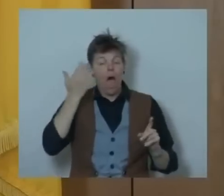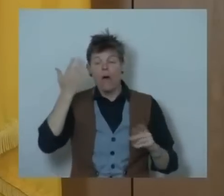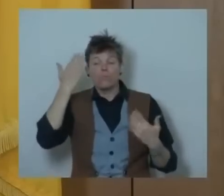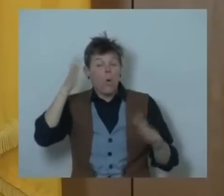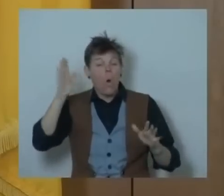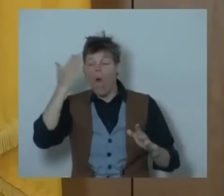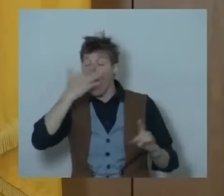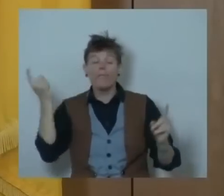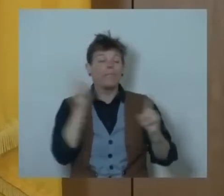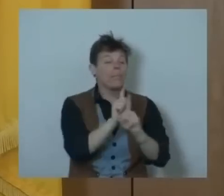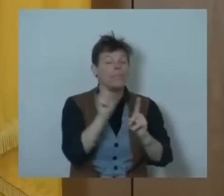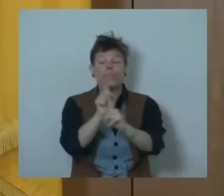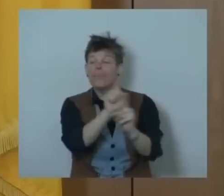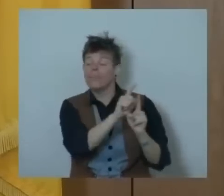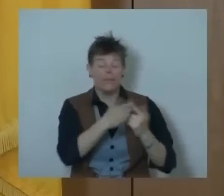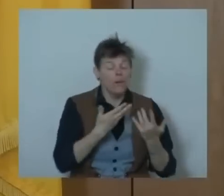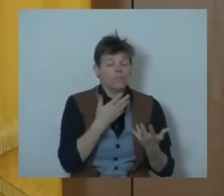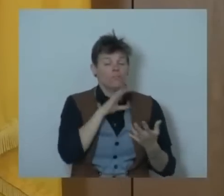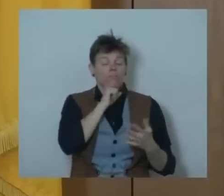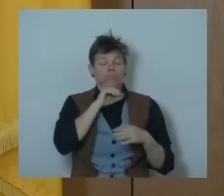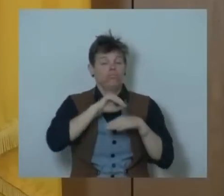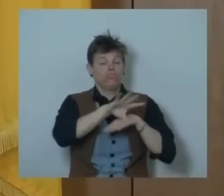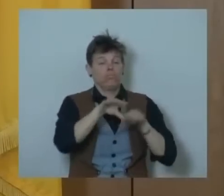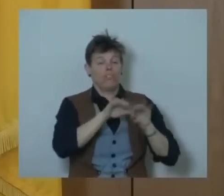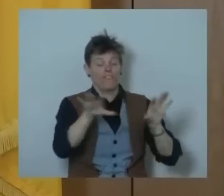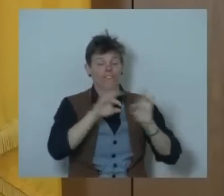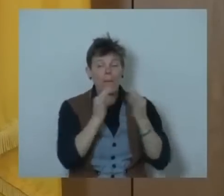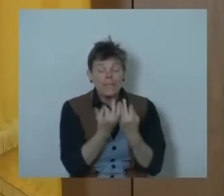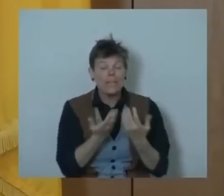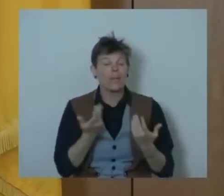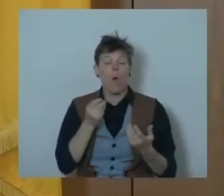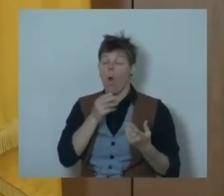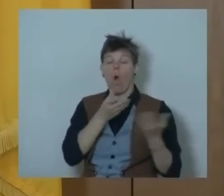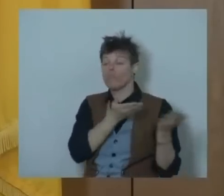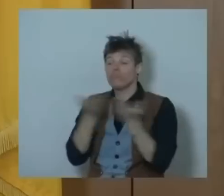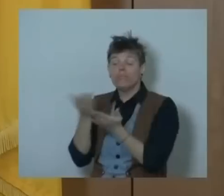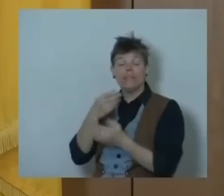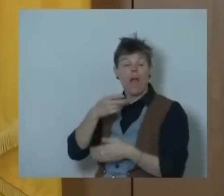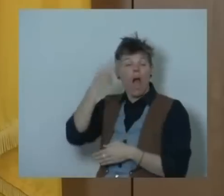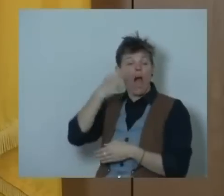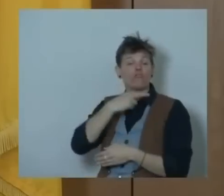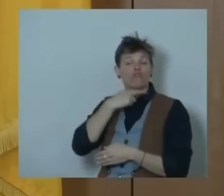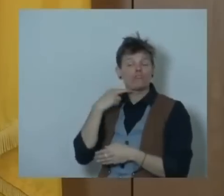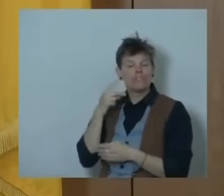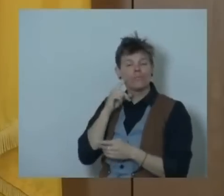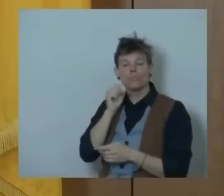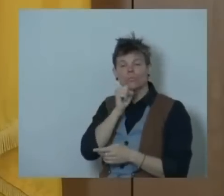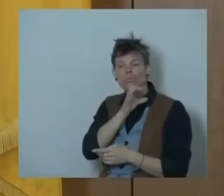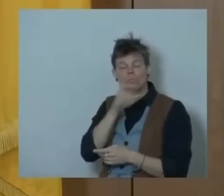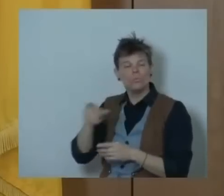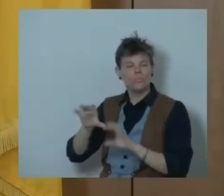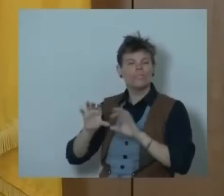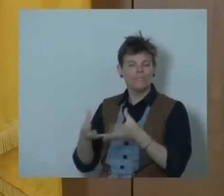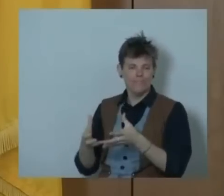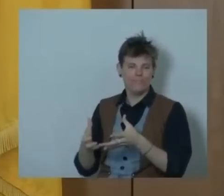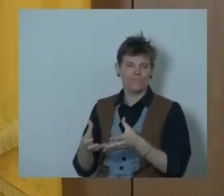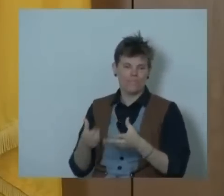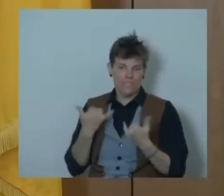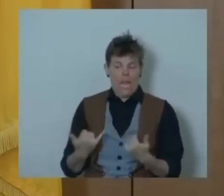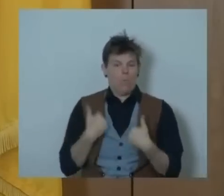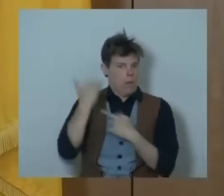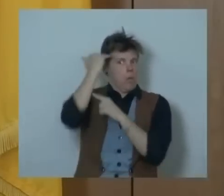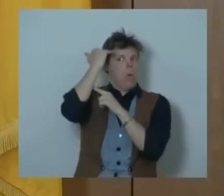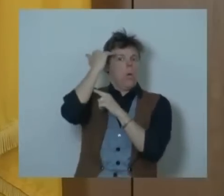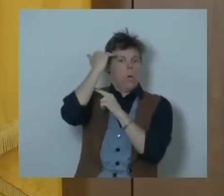area. So we suspected that. Now we know it. And it's much easier to get folks to